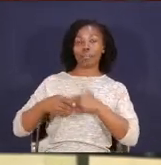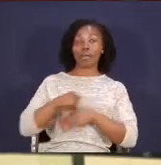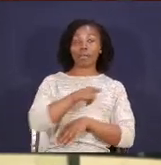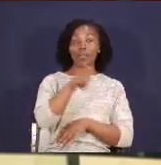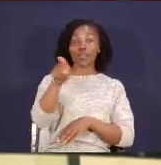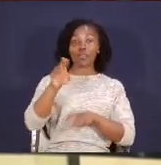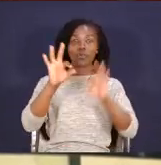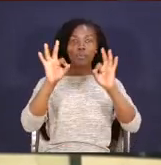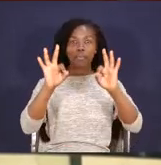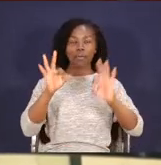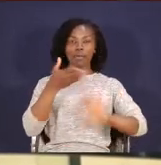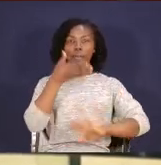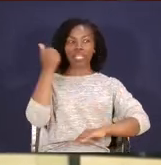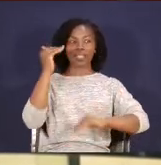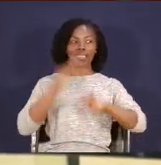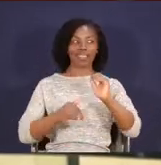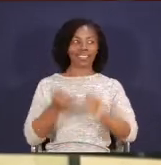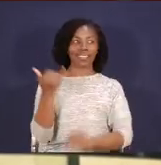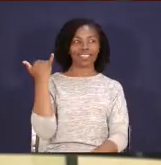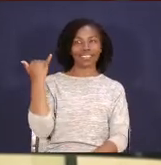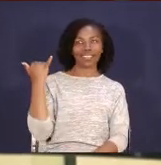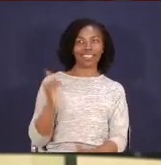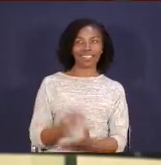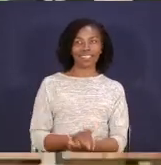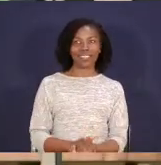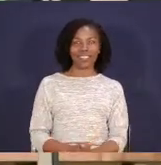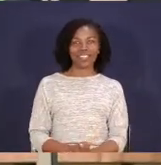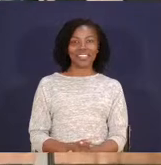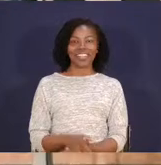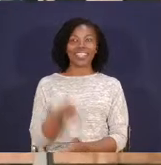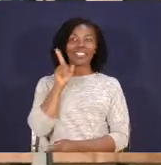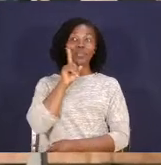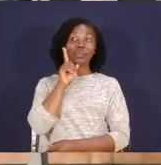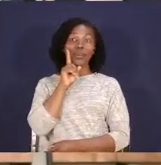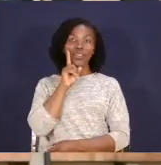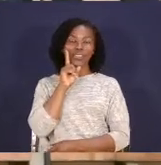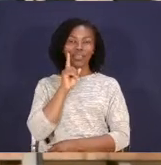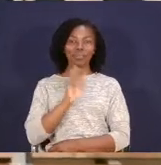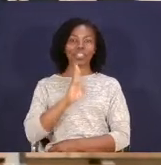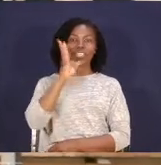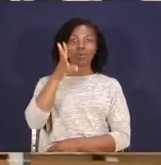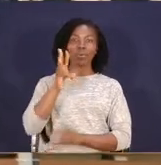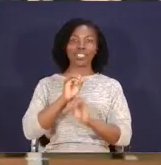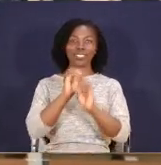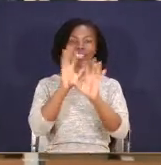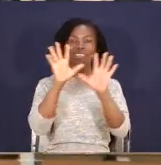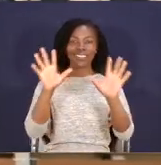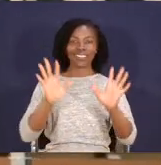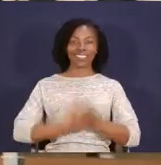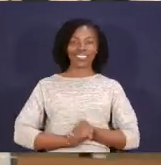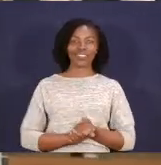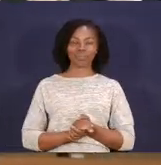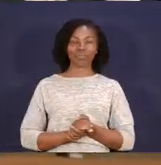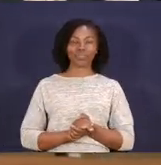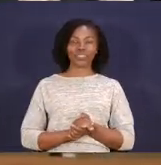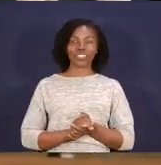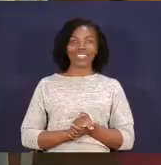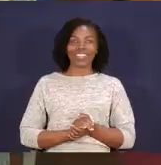good, better than yesterday, and tomorrow you will shine.